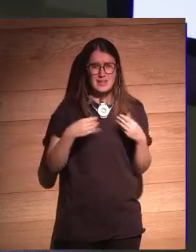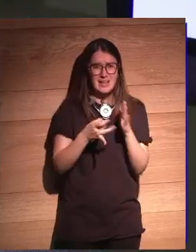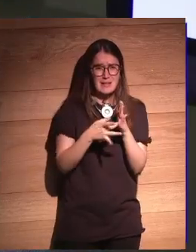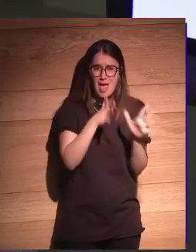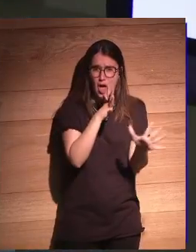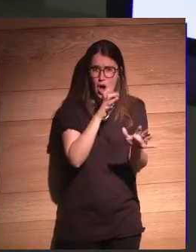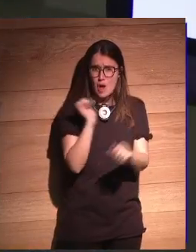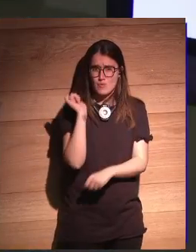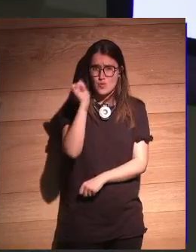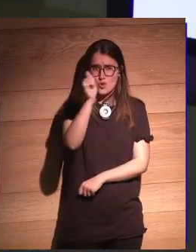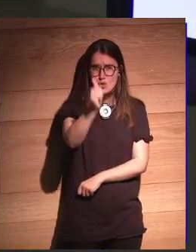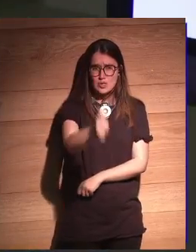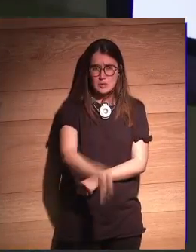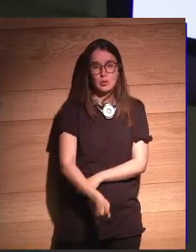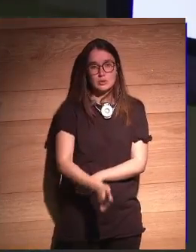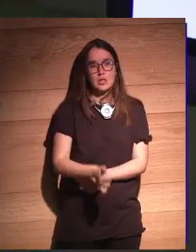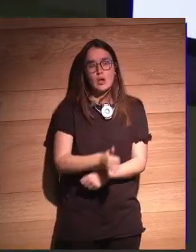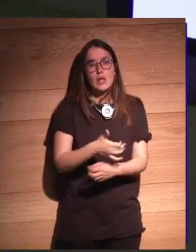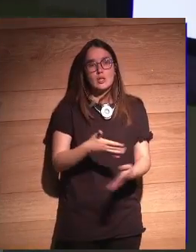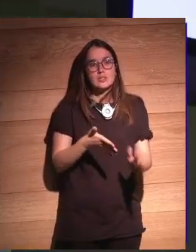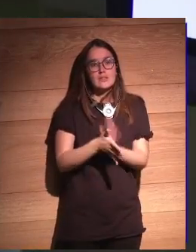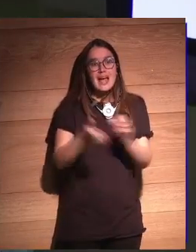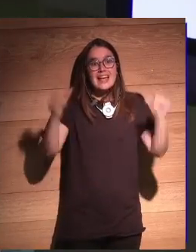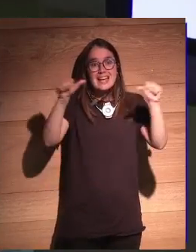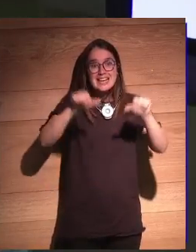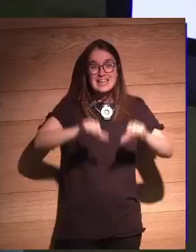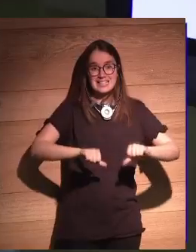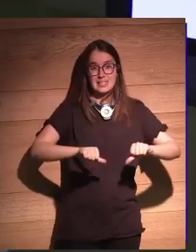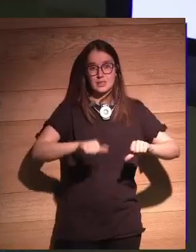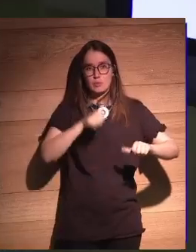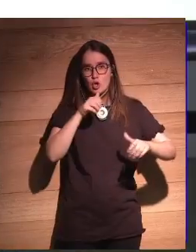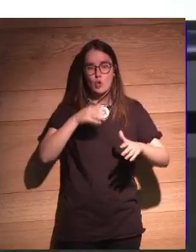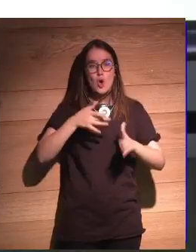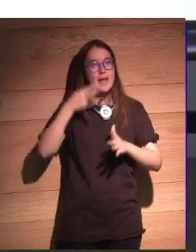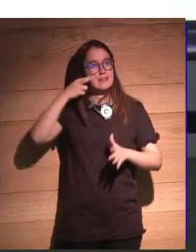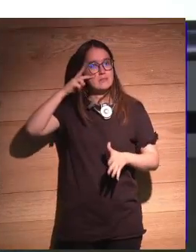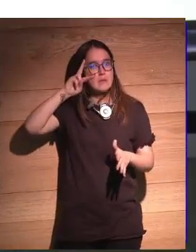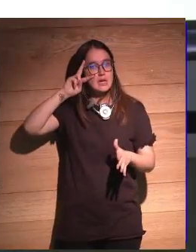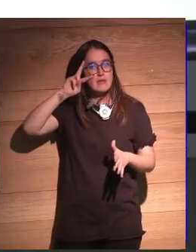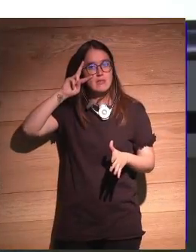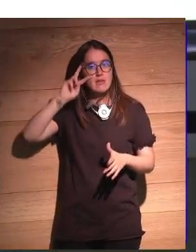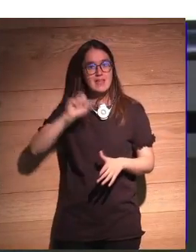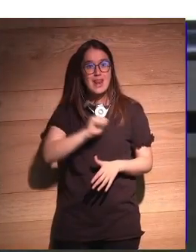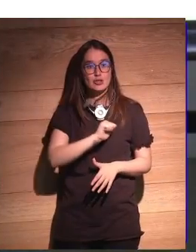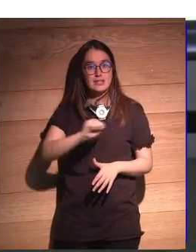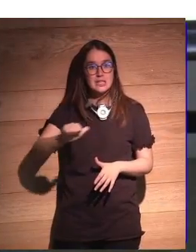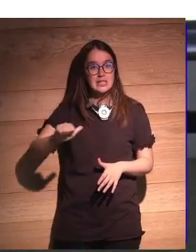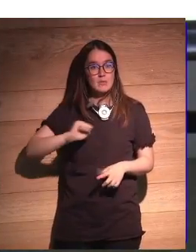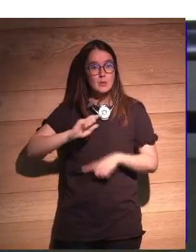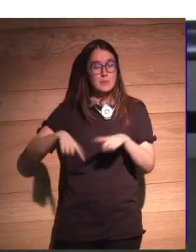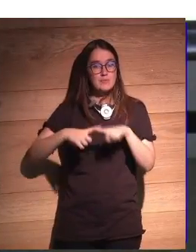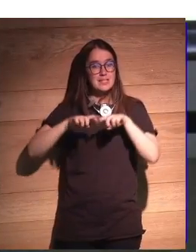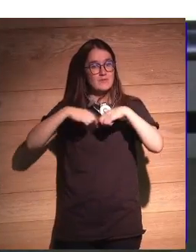Ultimately, we stick with this idea of crisis because it connects the experience of individual and family level